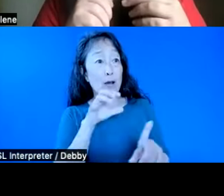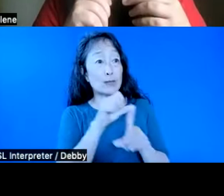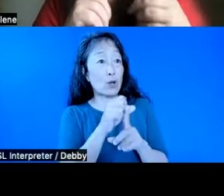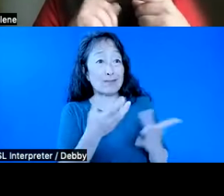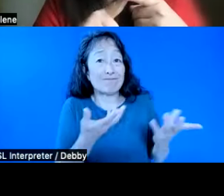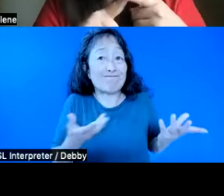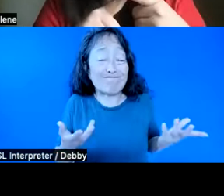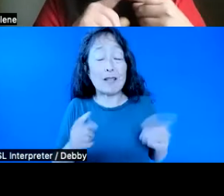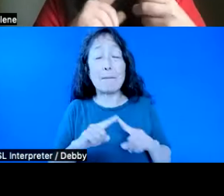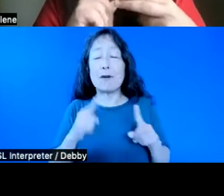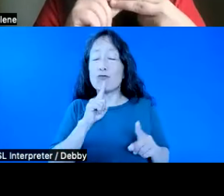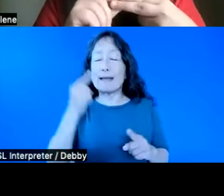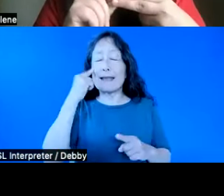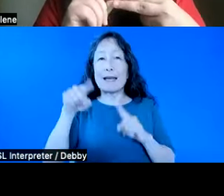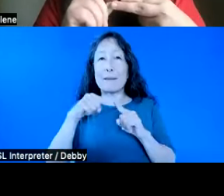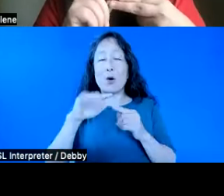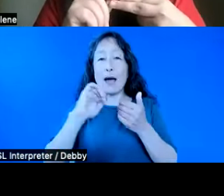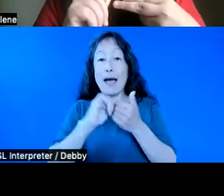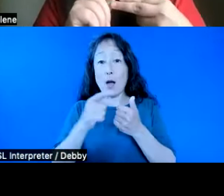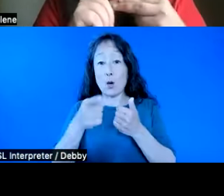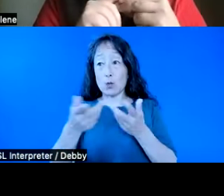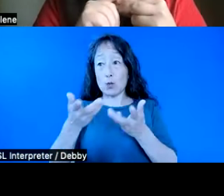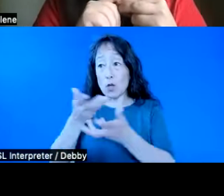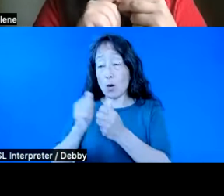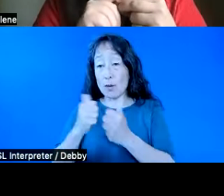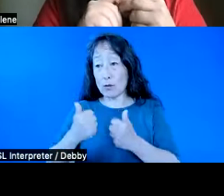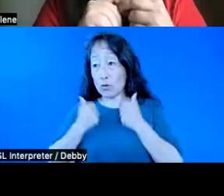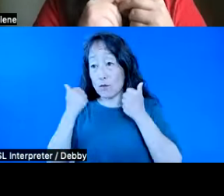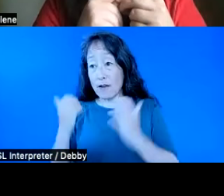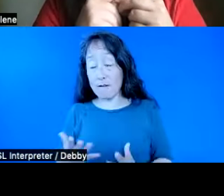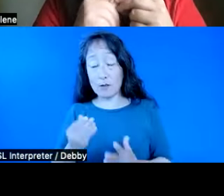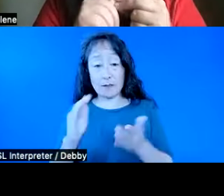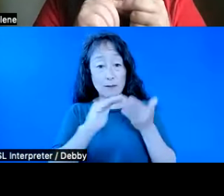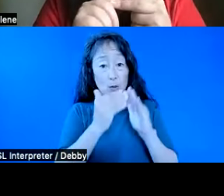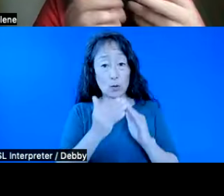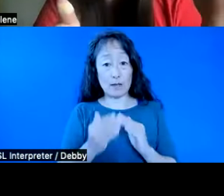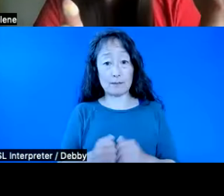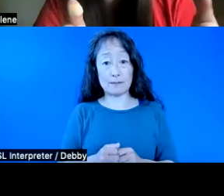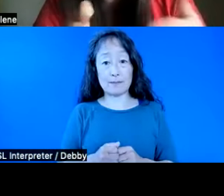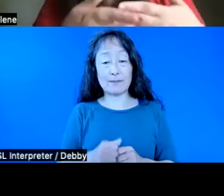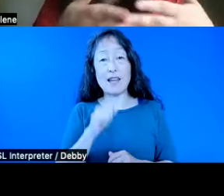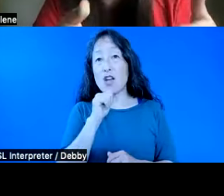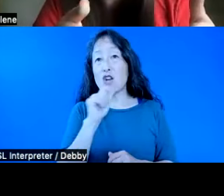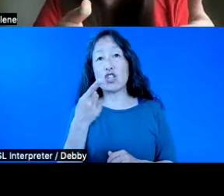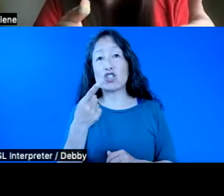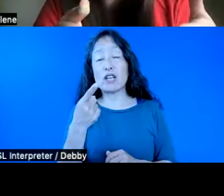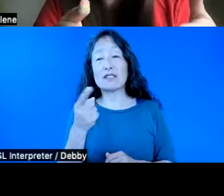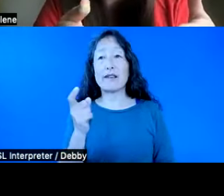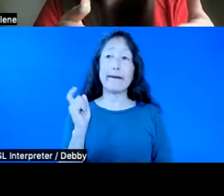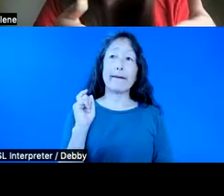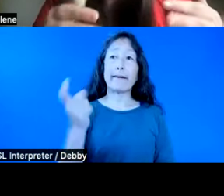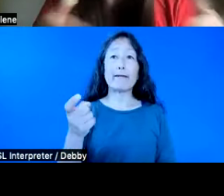are you talking to survivors and how are you talking to community, as well as not just, you know, handing them a survey at the hospital